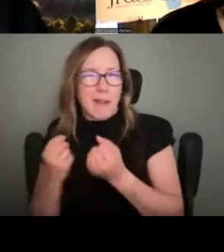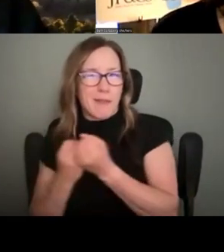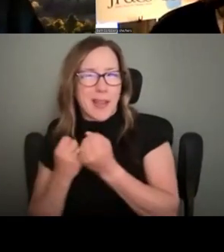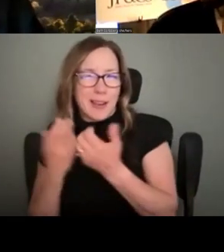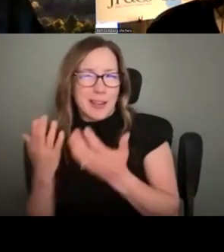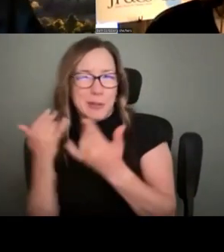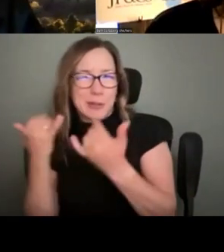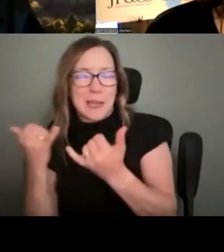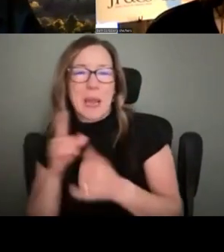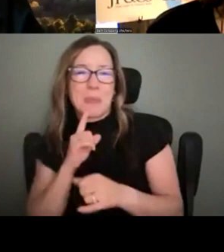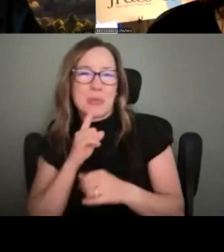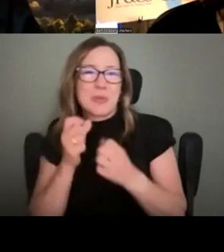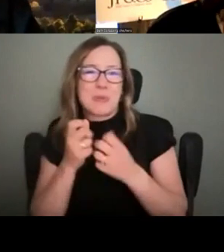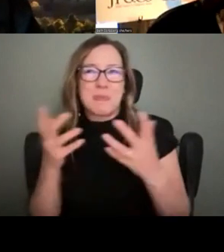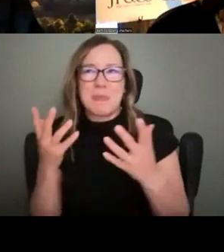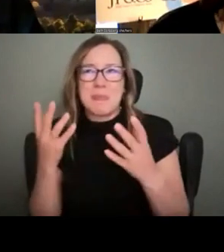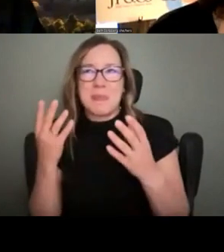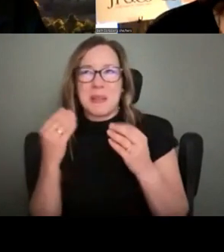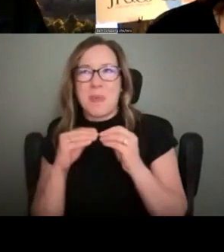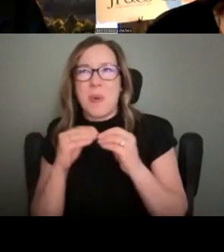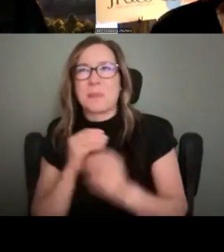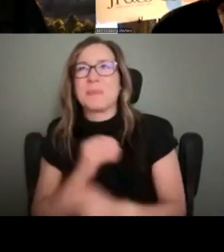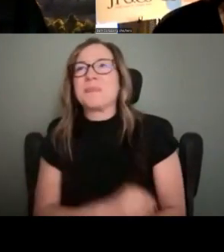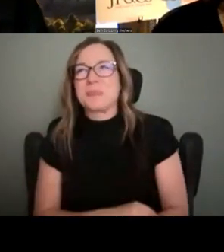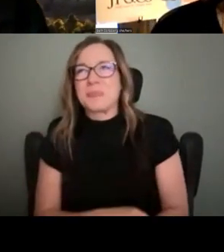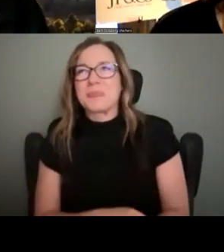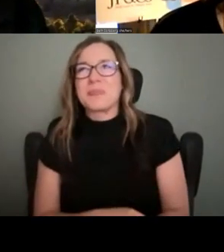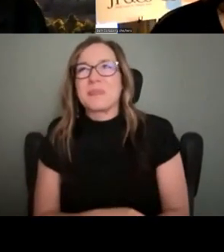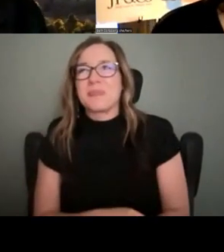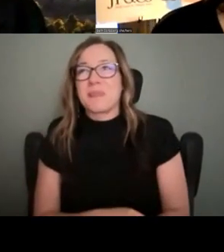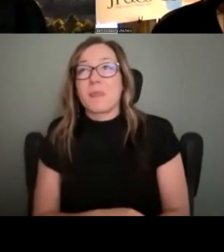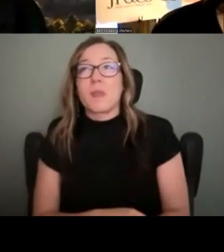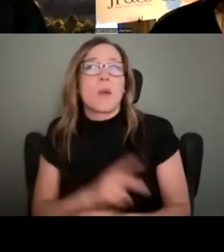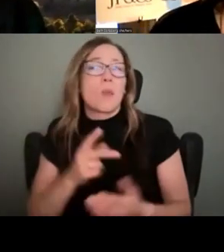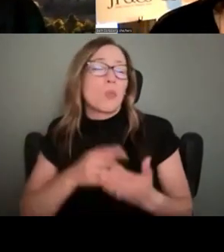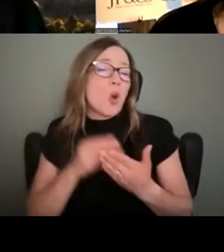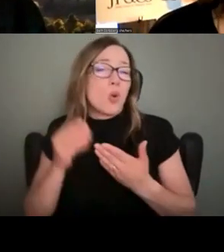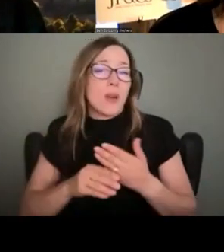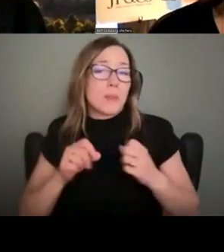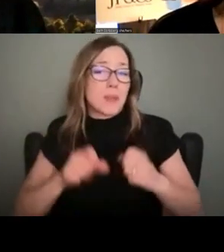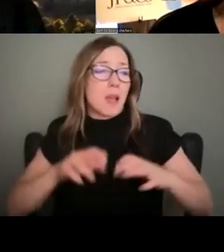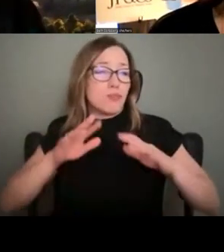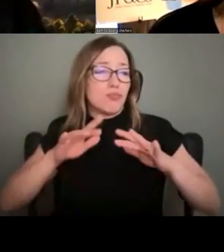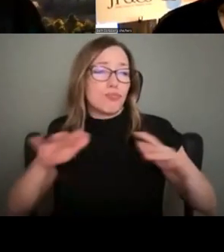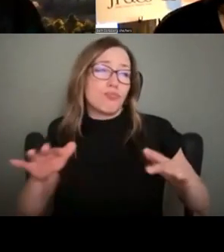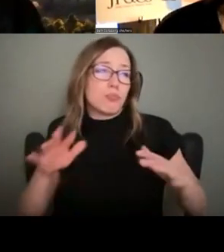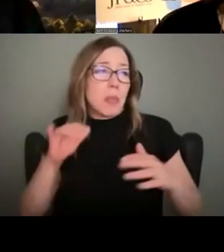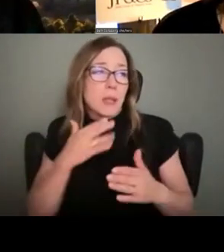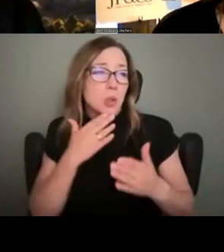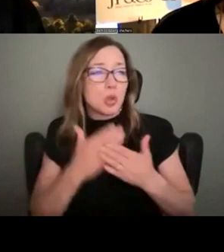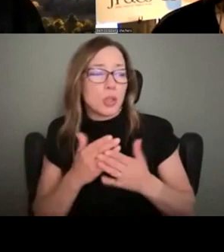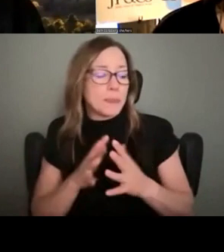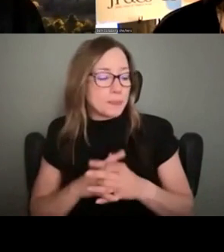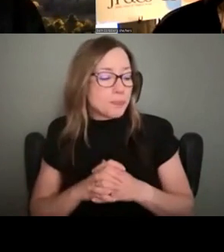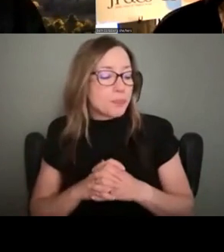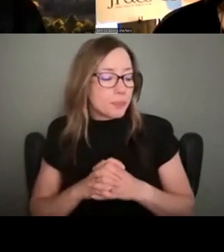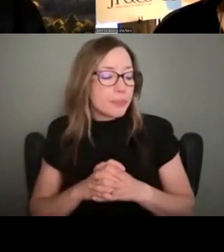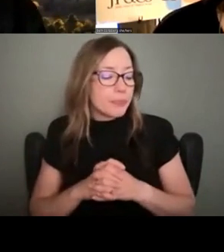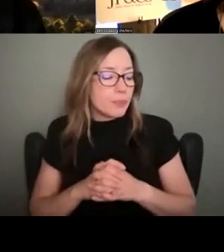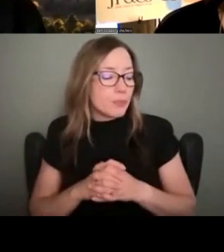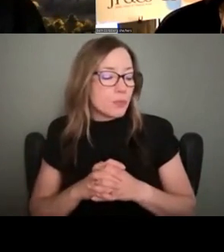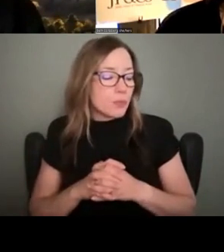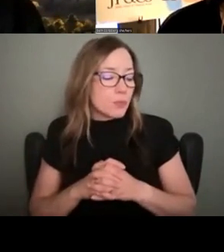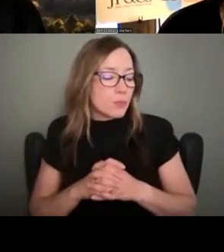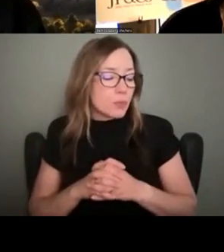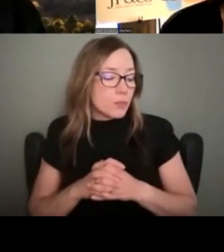are many more. So programs may vary, and that's a good thing, but I'm going to talk with you about a couple